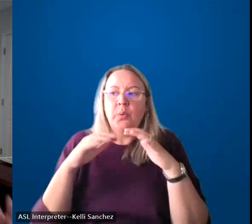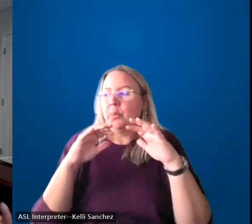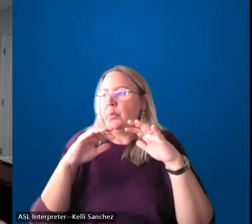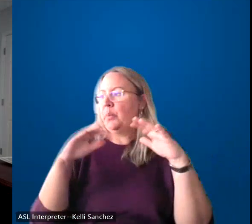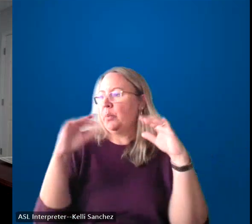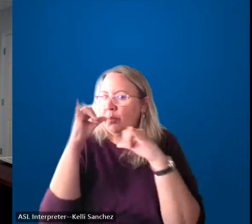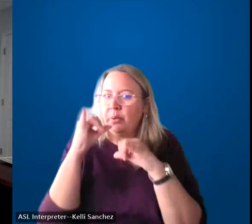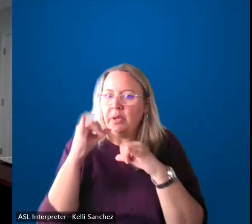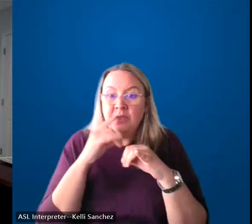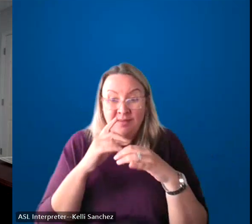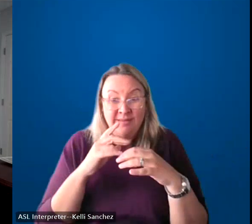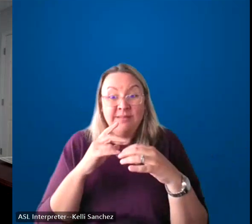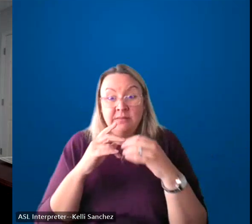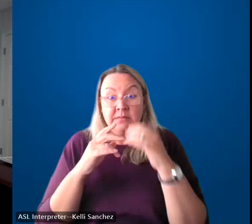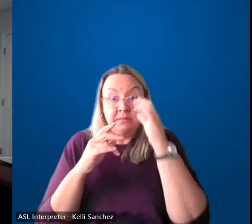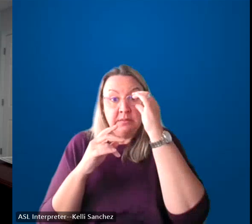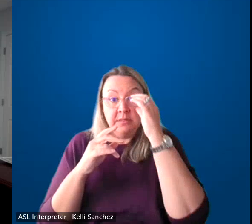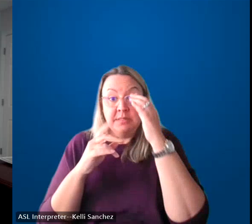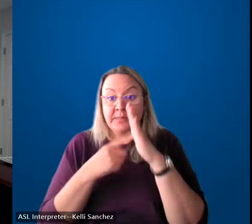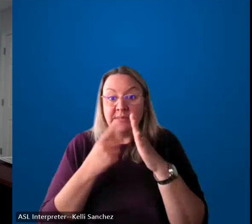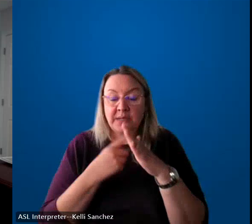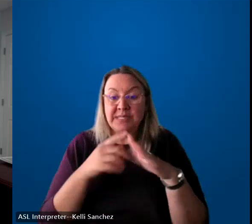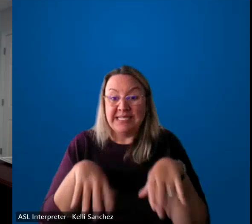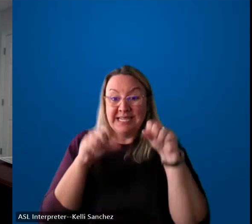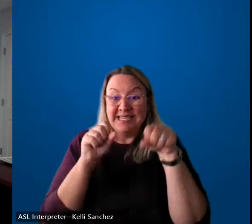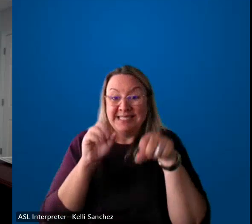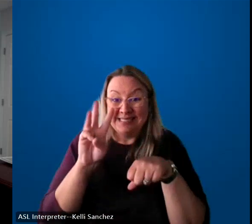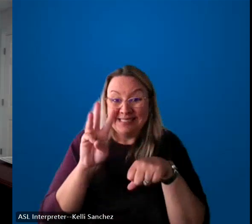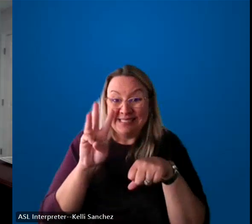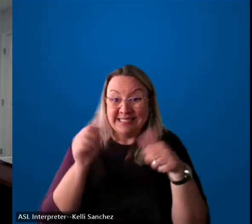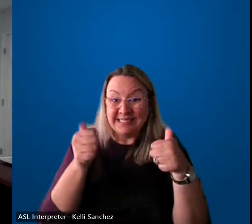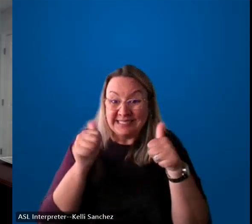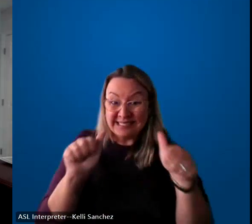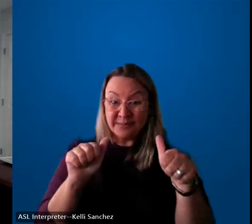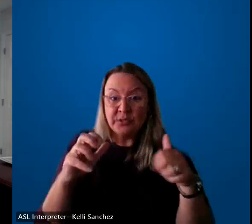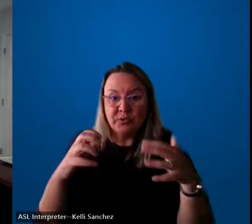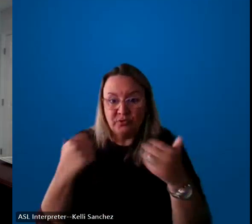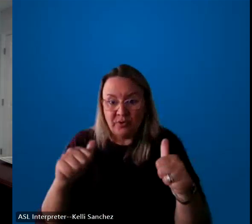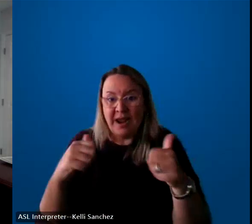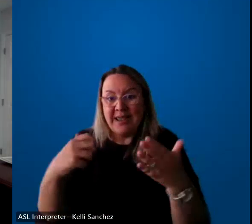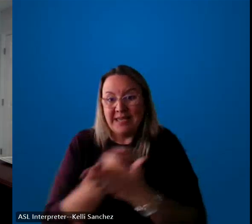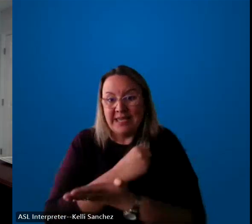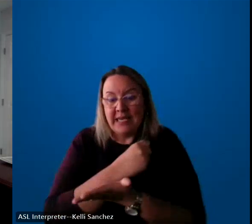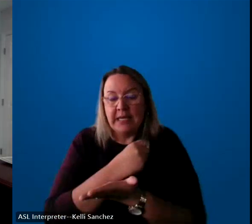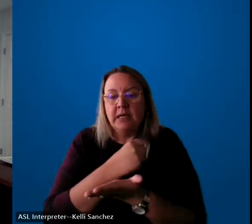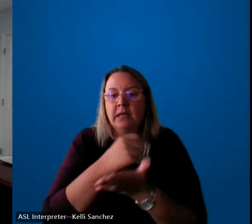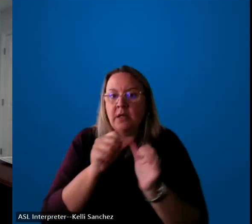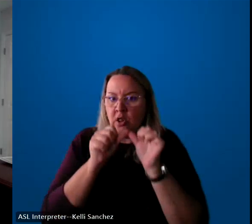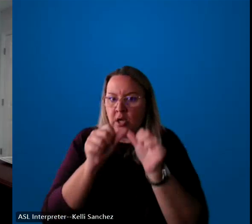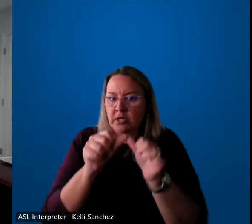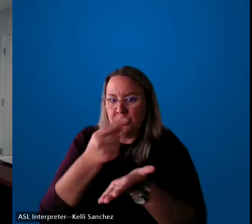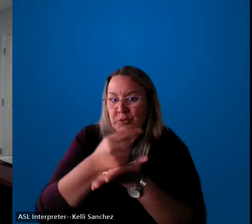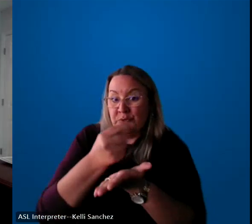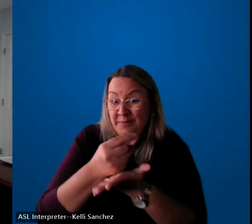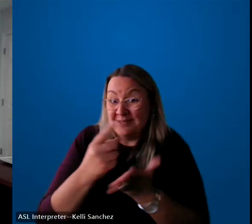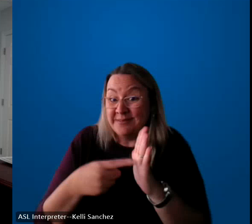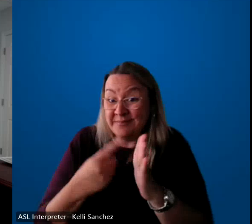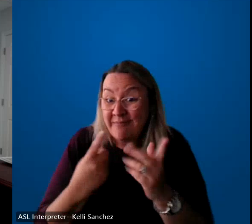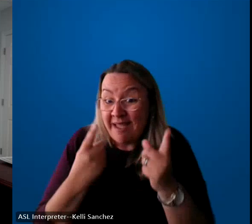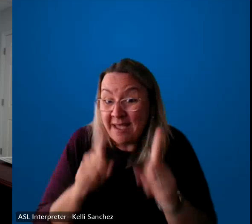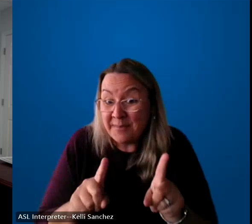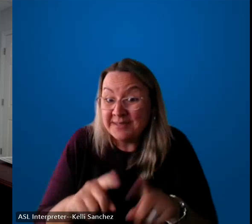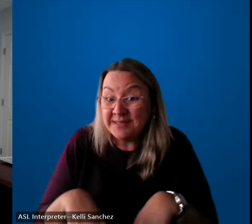an average of 6 attempts at treatment to sustain long-term recovery, right? And sometimes that